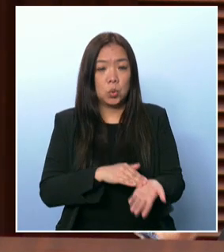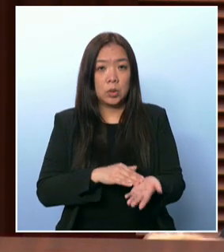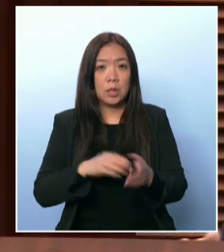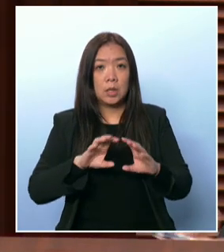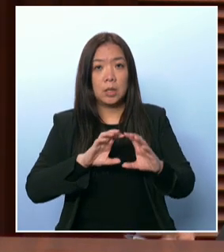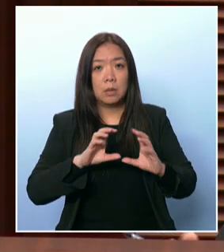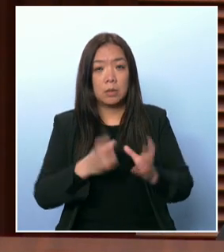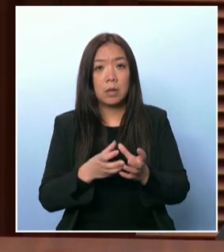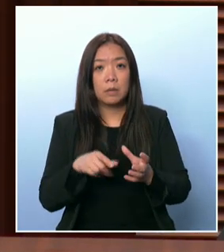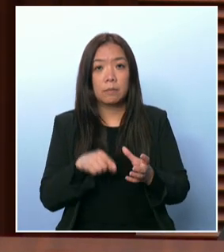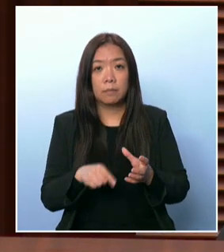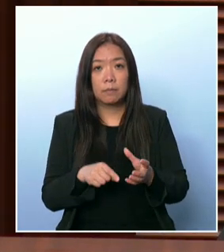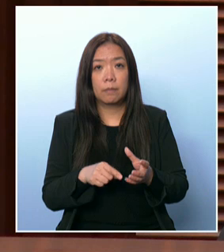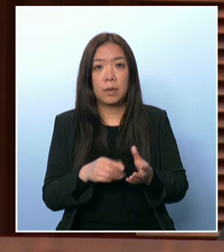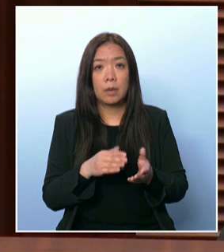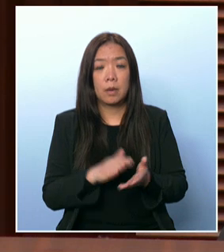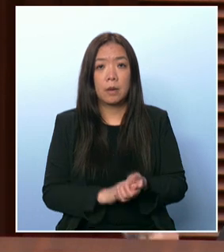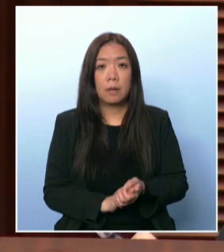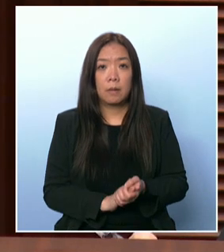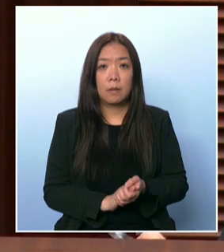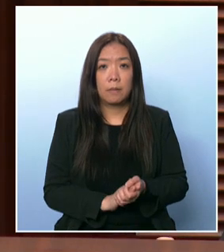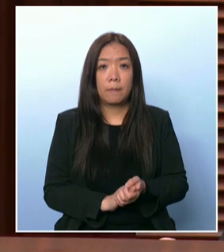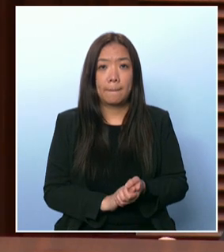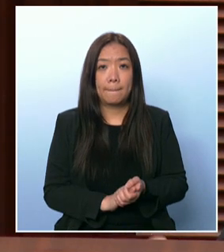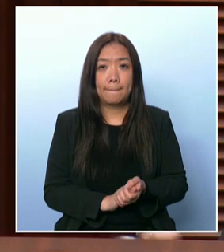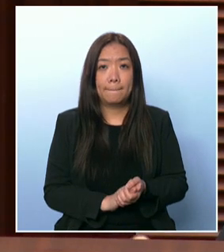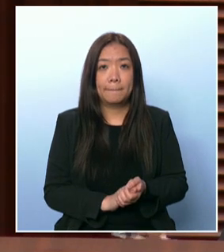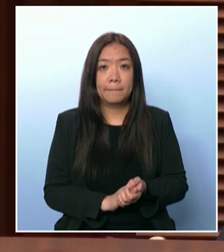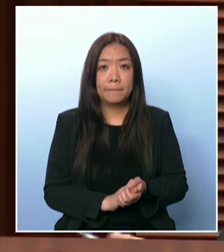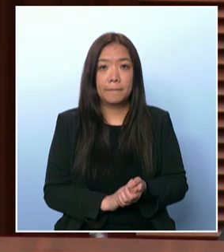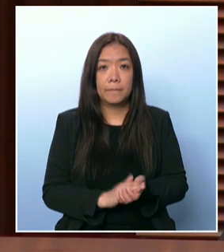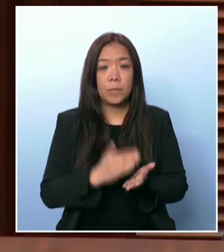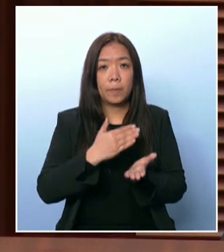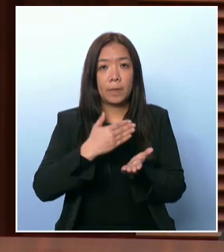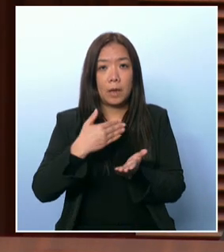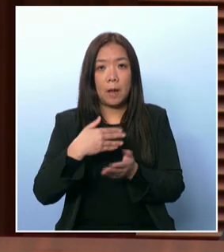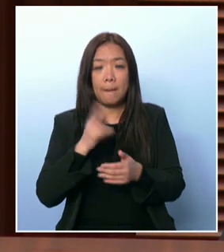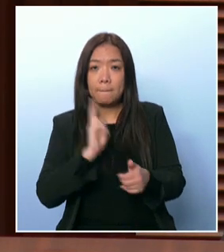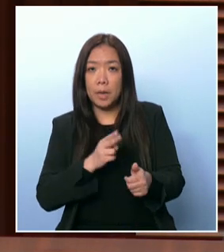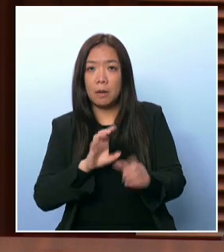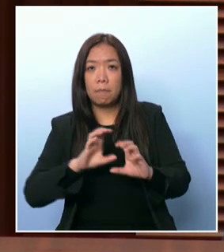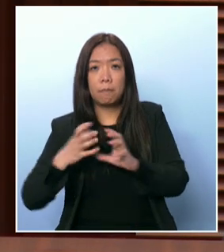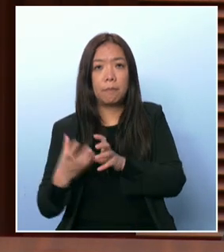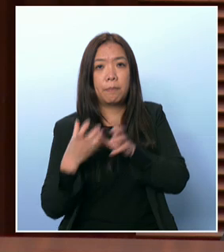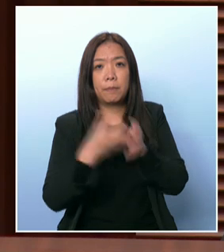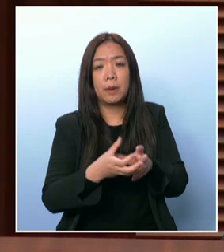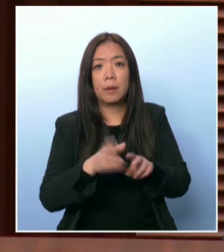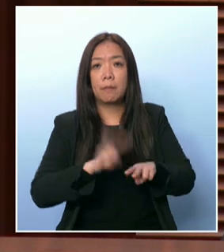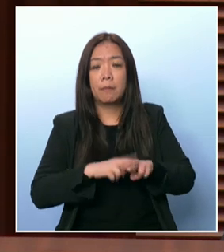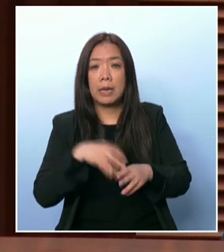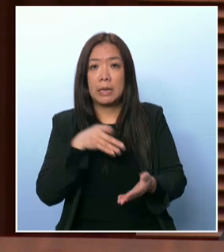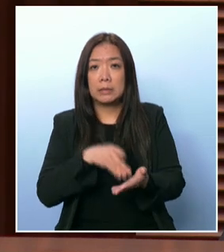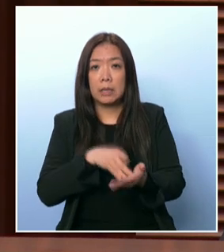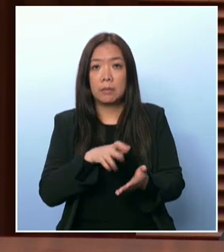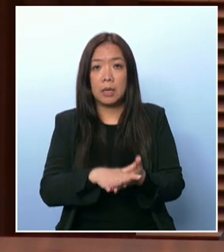has been in close liaison with the CM industry. They have sent a certain number of CMPs to our motherland